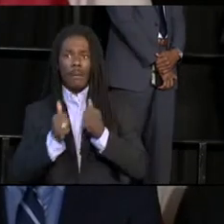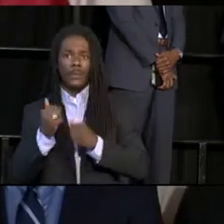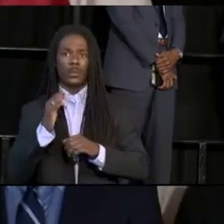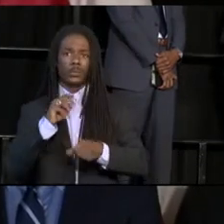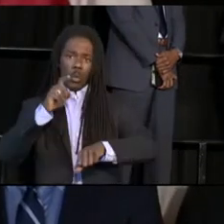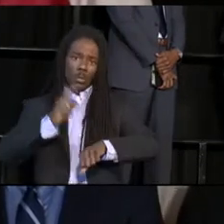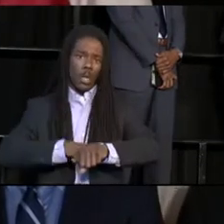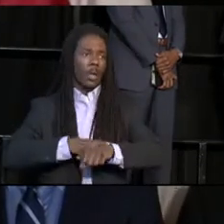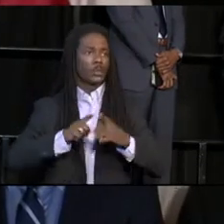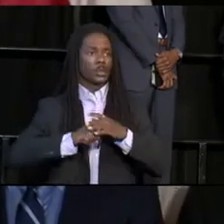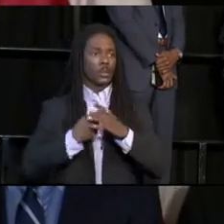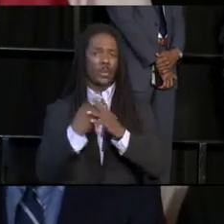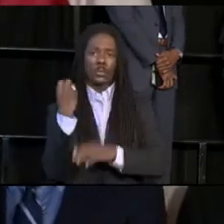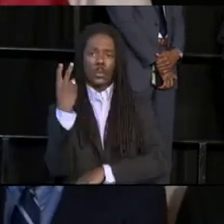noon. And thank you.